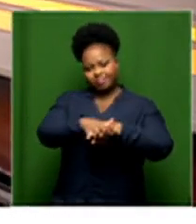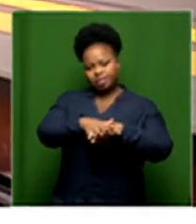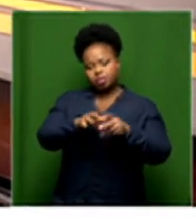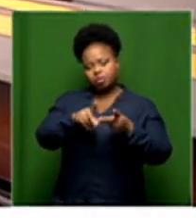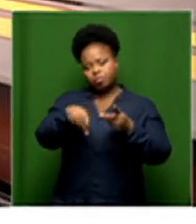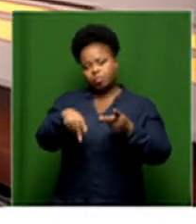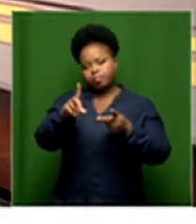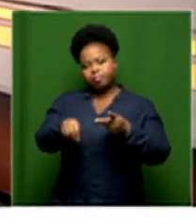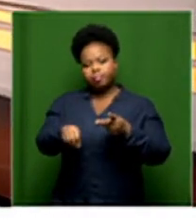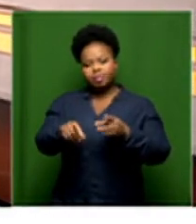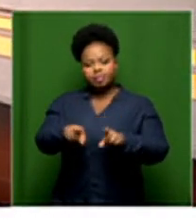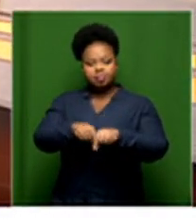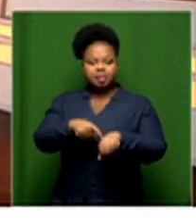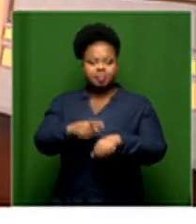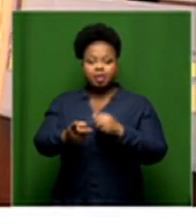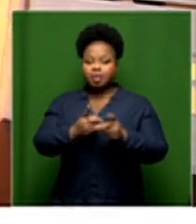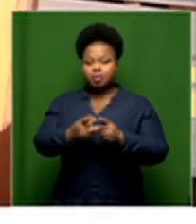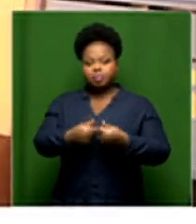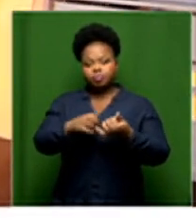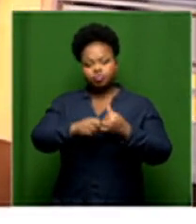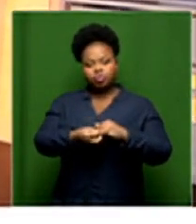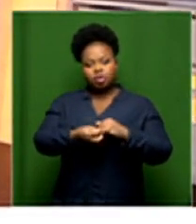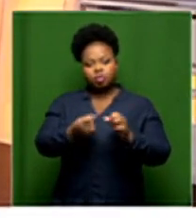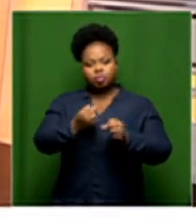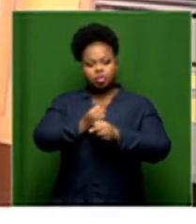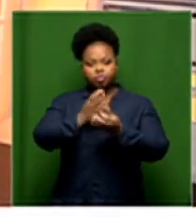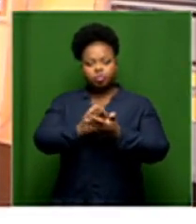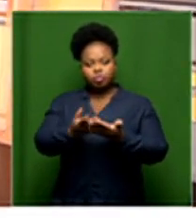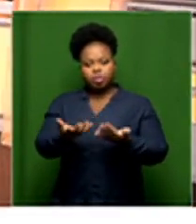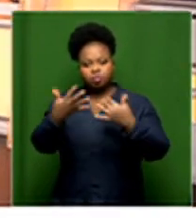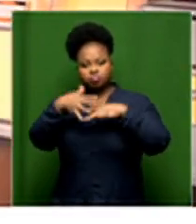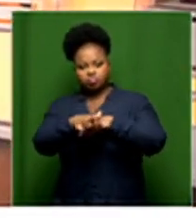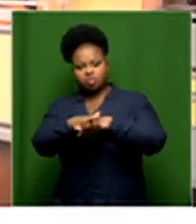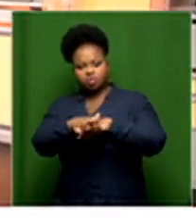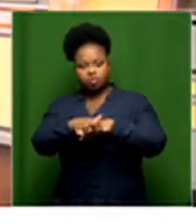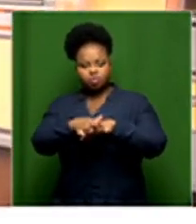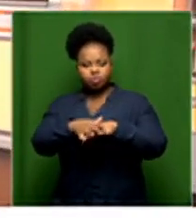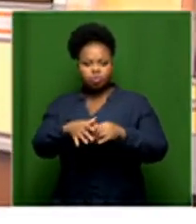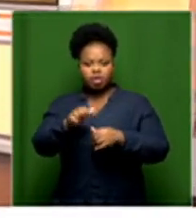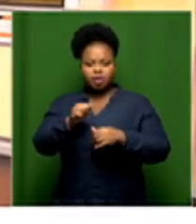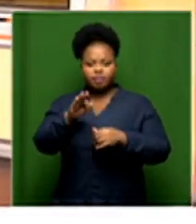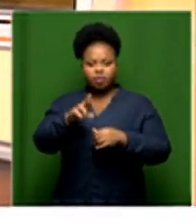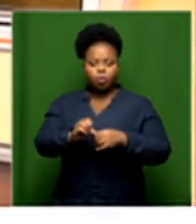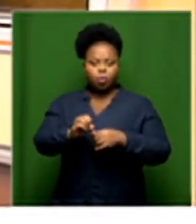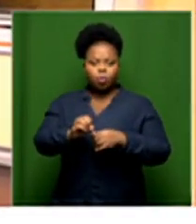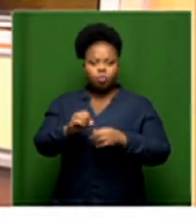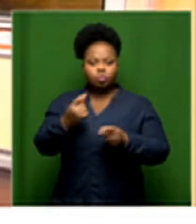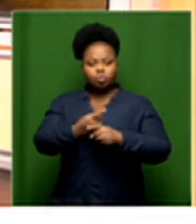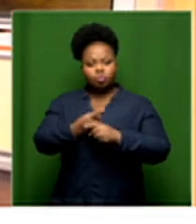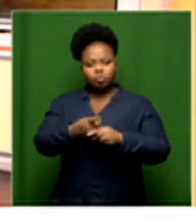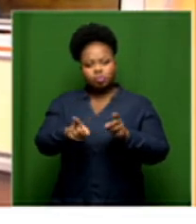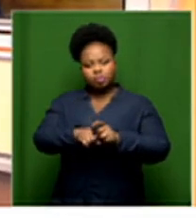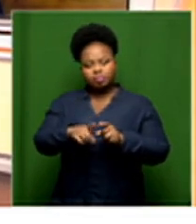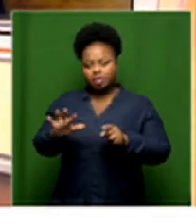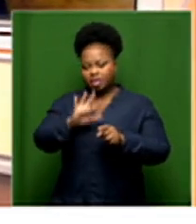it's pop. So basically, what I'm trying to do, I'm trying to fuse EDM into my sound, mixed with Afro. So I don't throw away